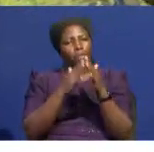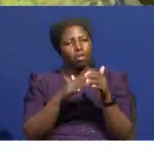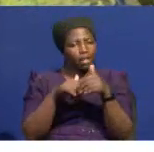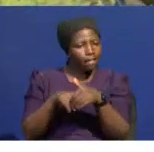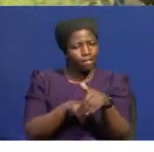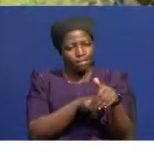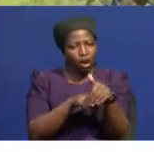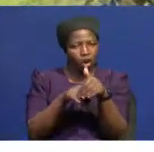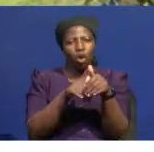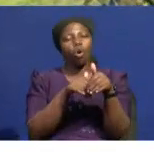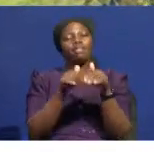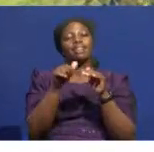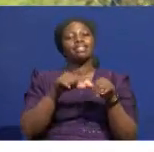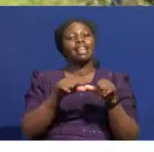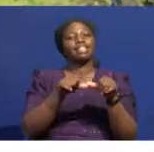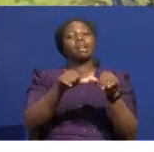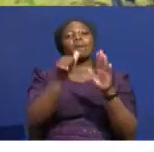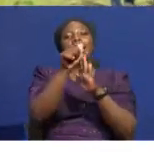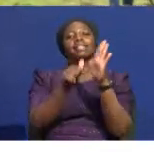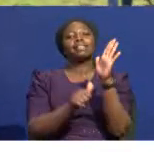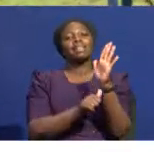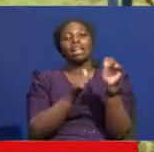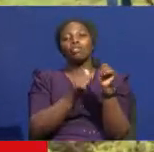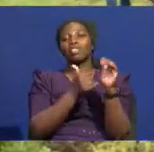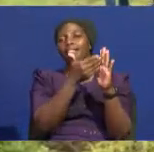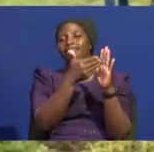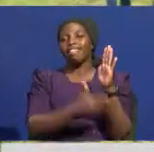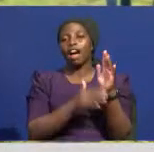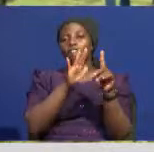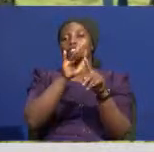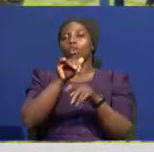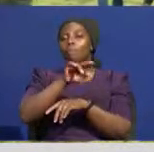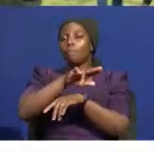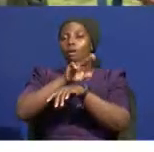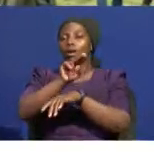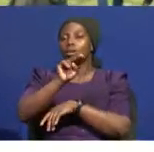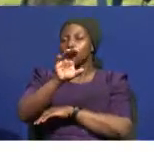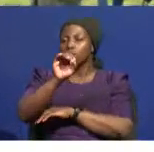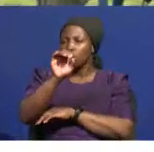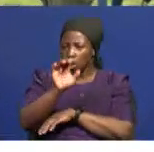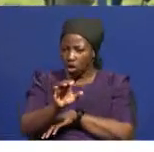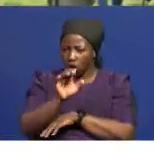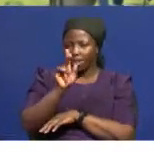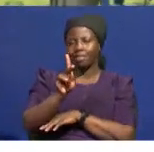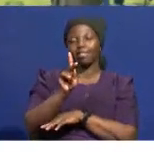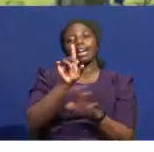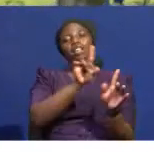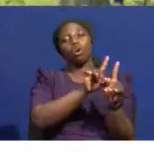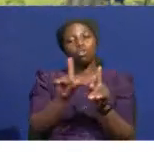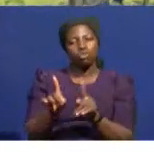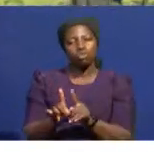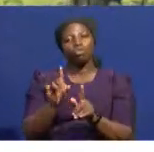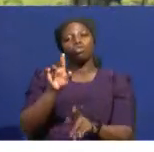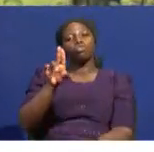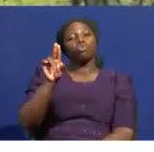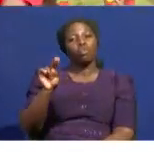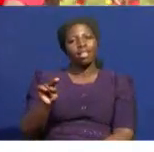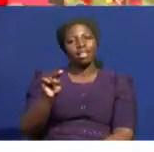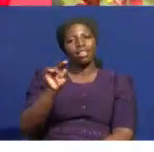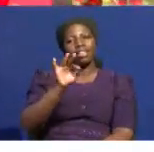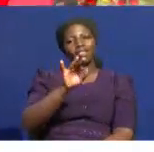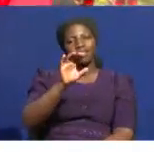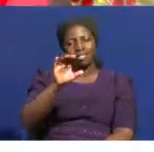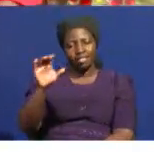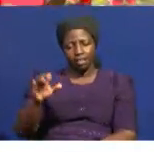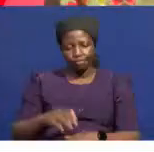the sustainability agendas that are put in place by National Olympic Committee of Kenya and also by UNFCCC.